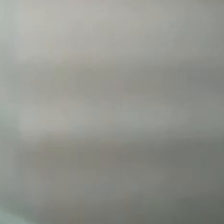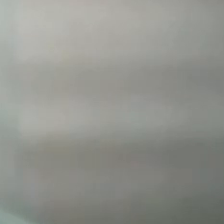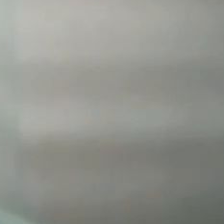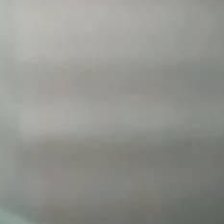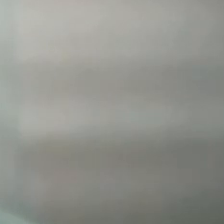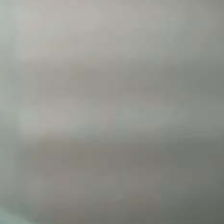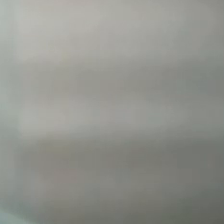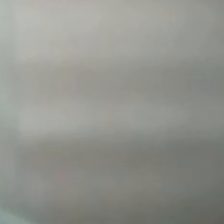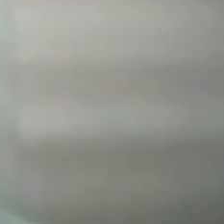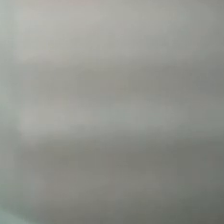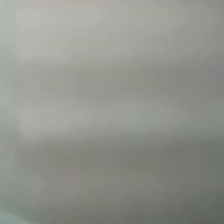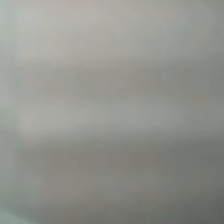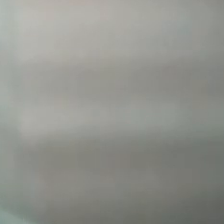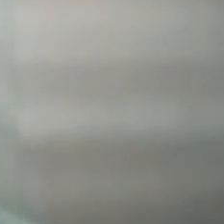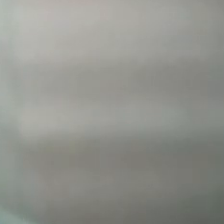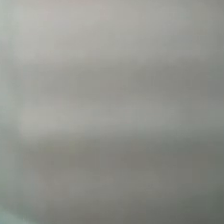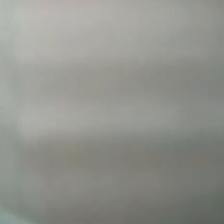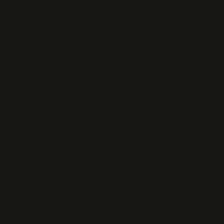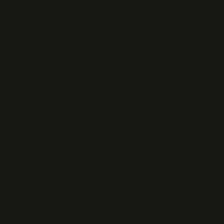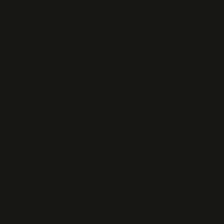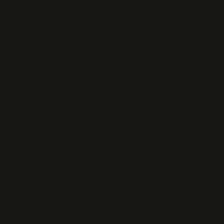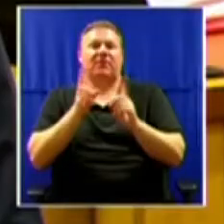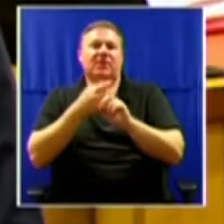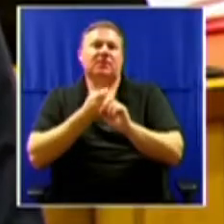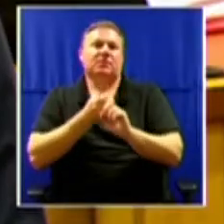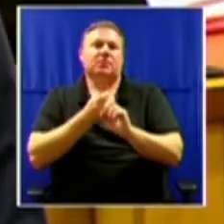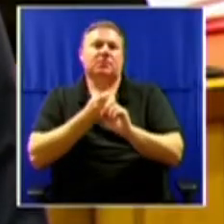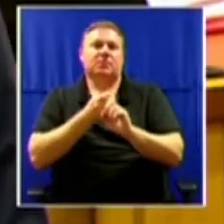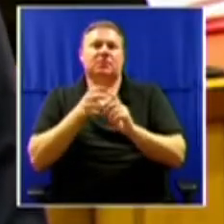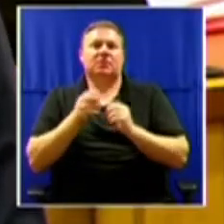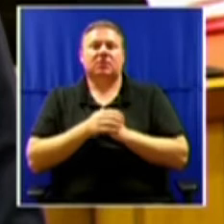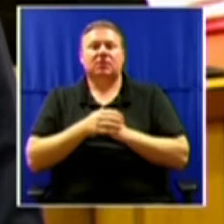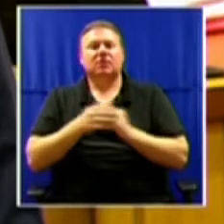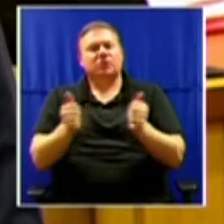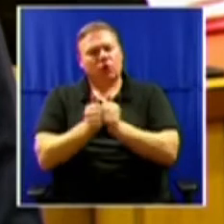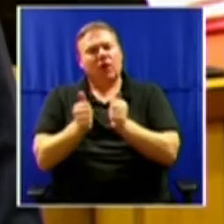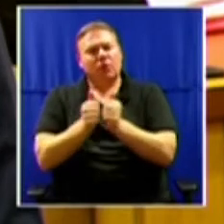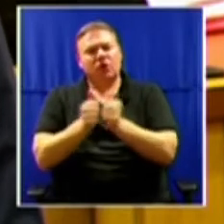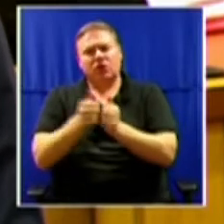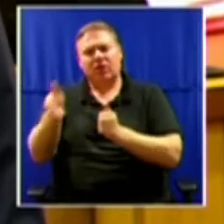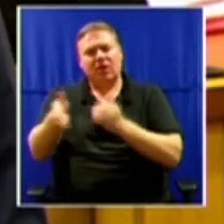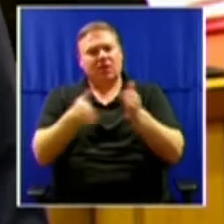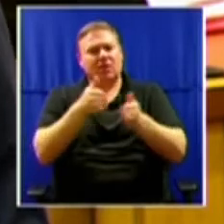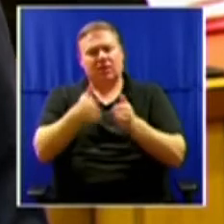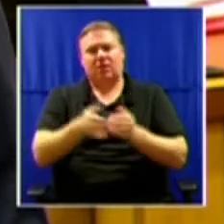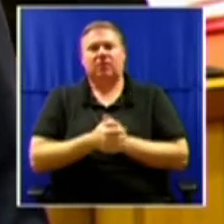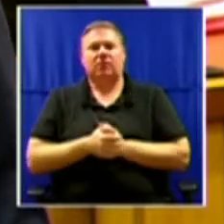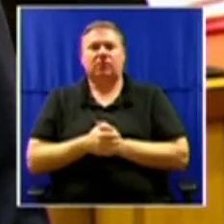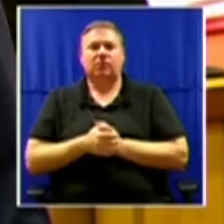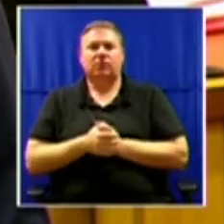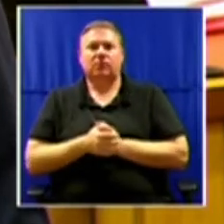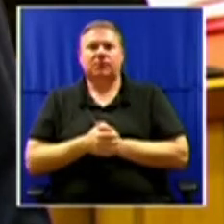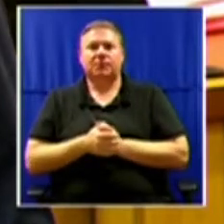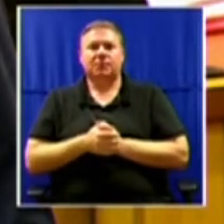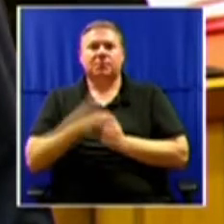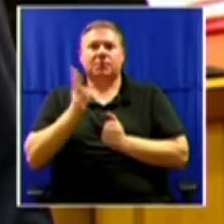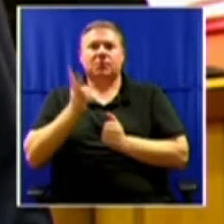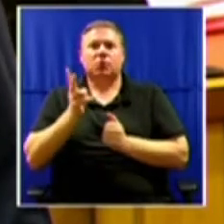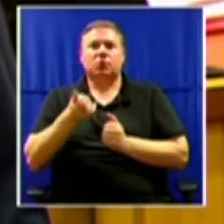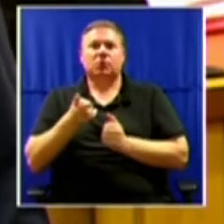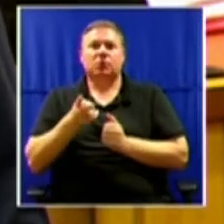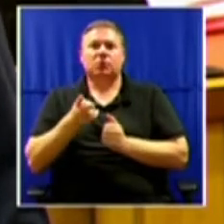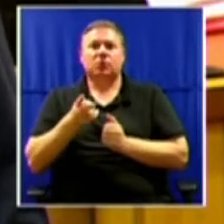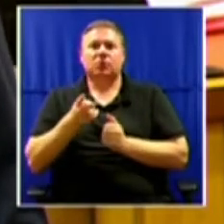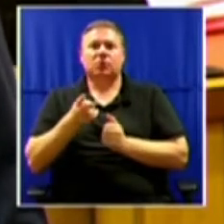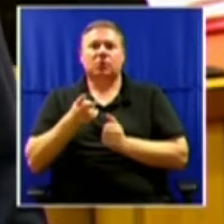empowering victims of crime. So there is that level of collaboration, and also that will also take us to the various